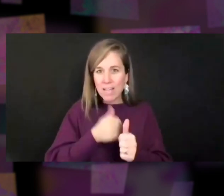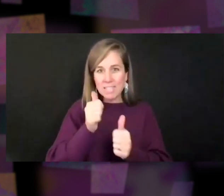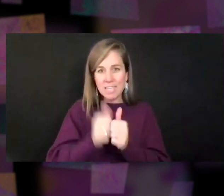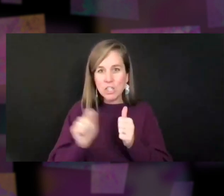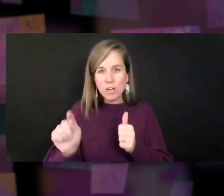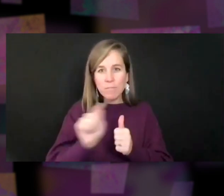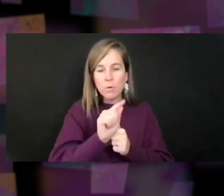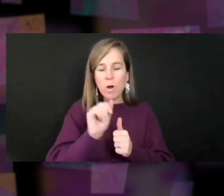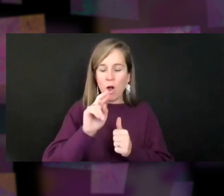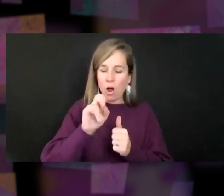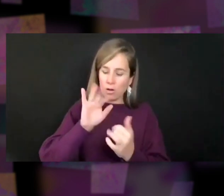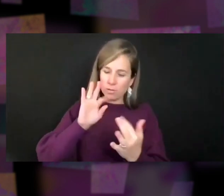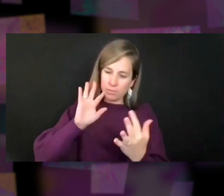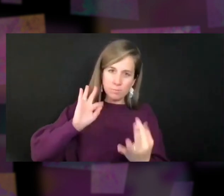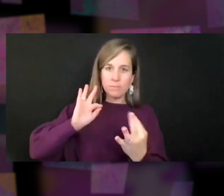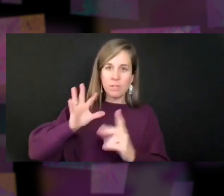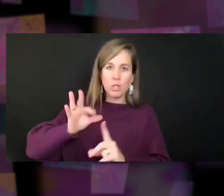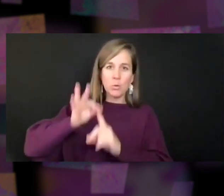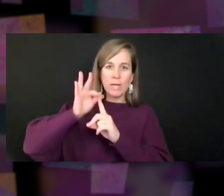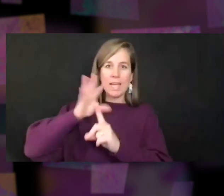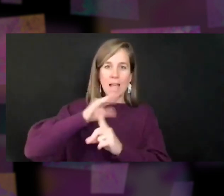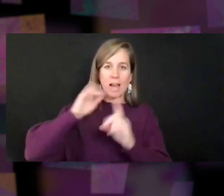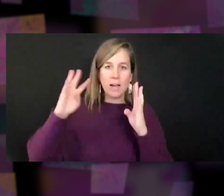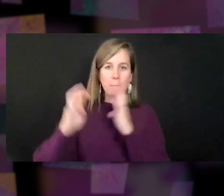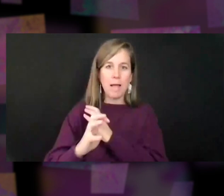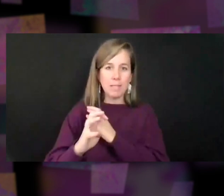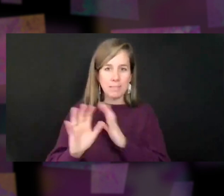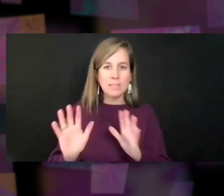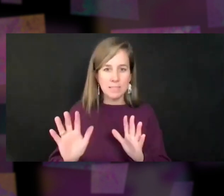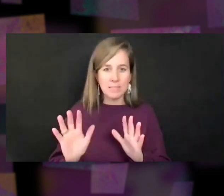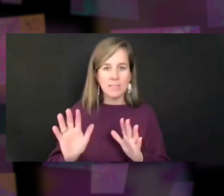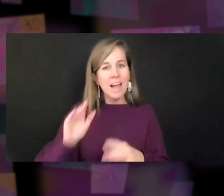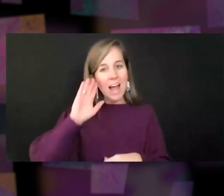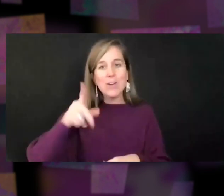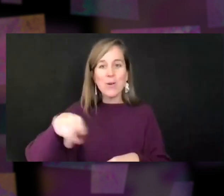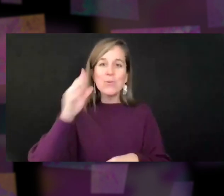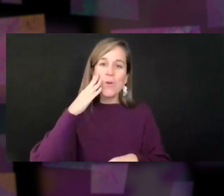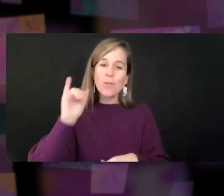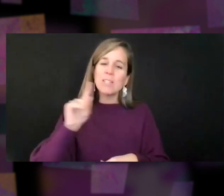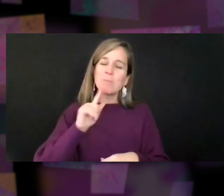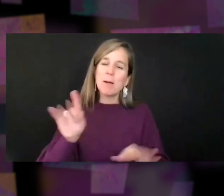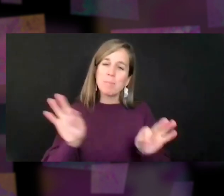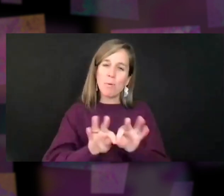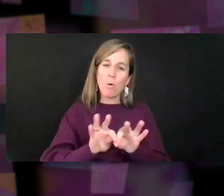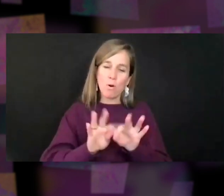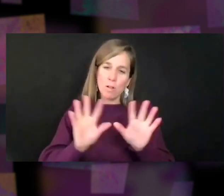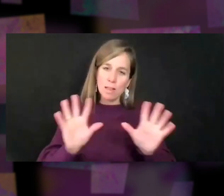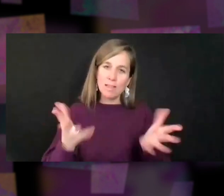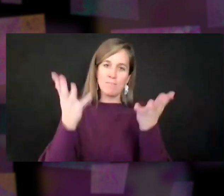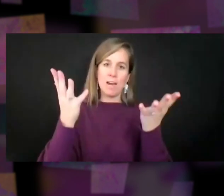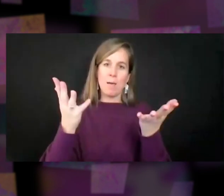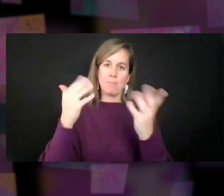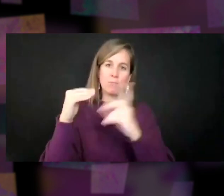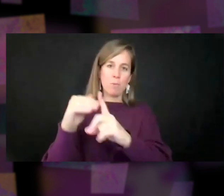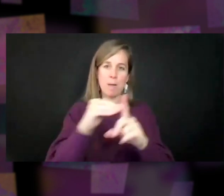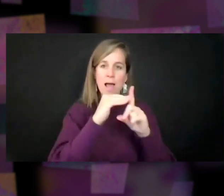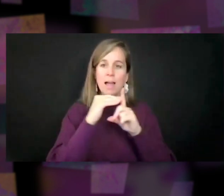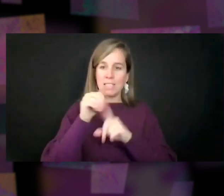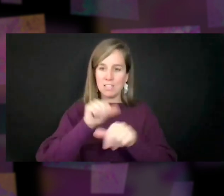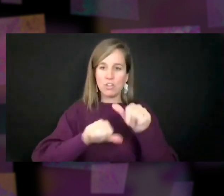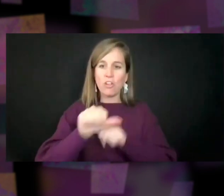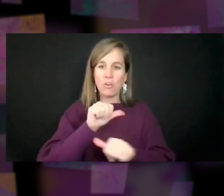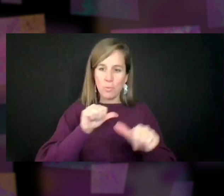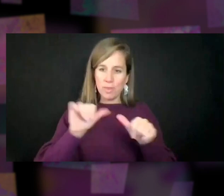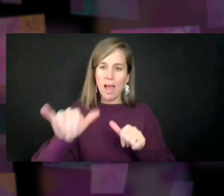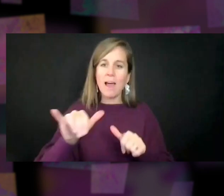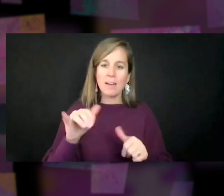utterly unique and complex. I know you know this, but it's just really worth lifting up in these moments of doing